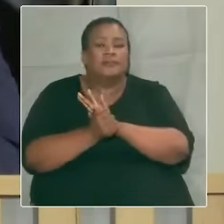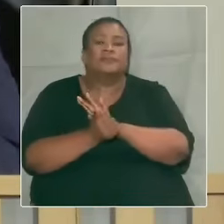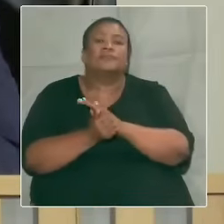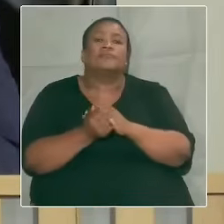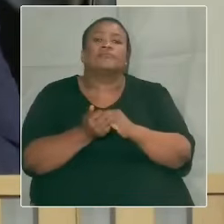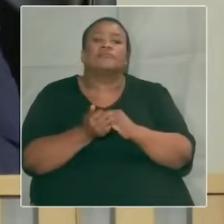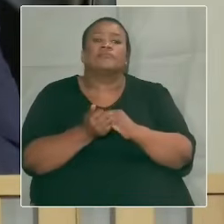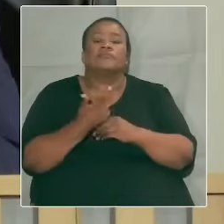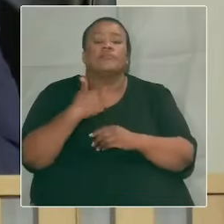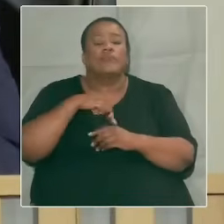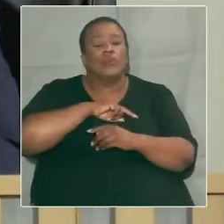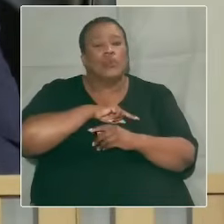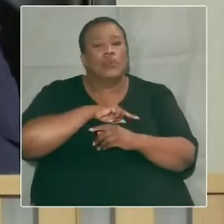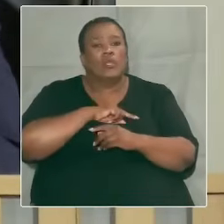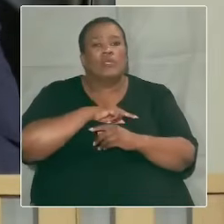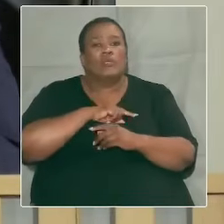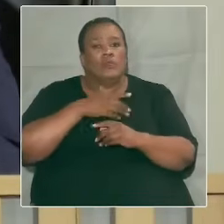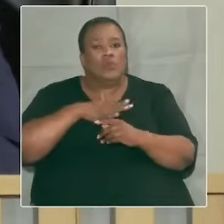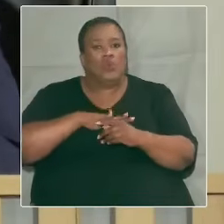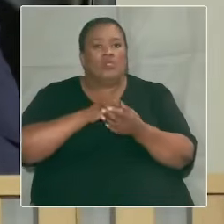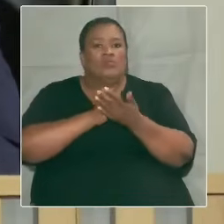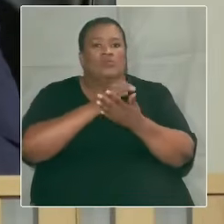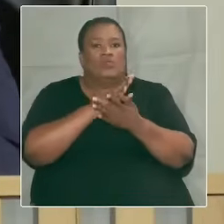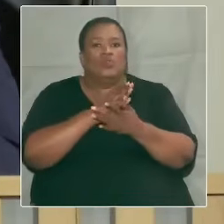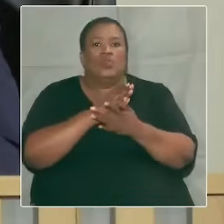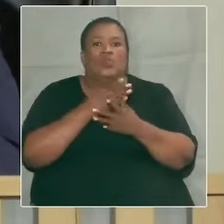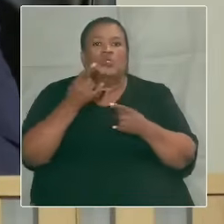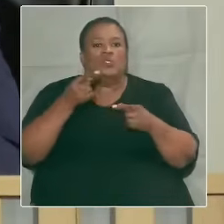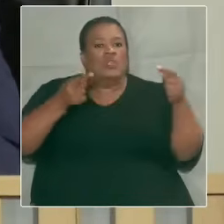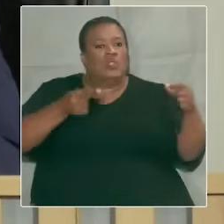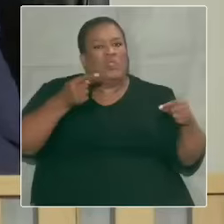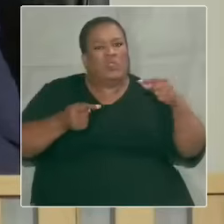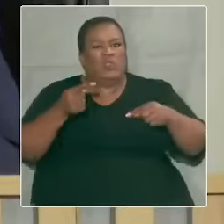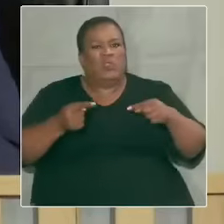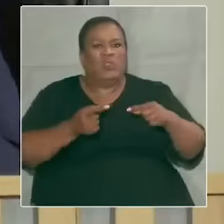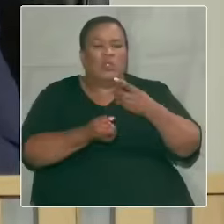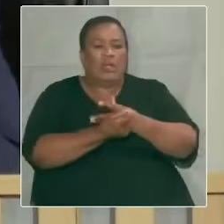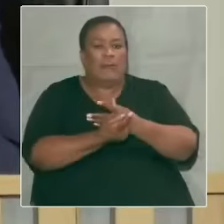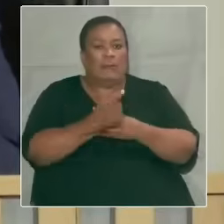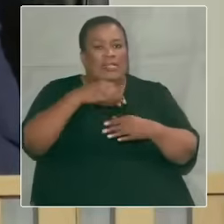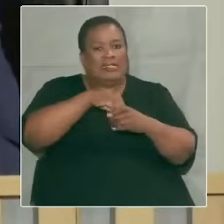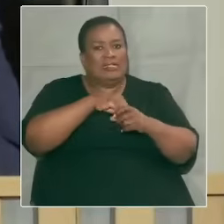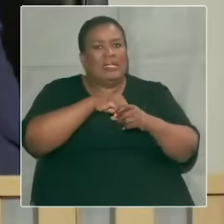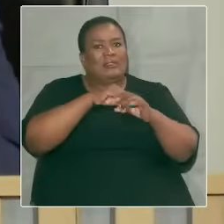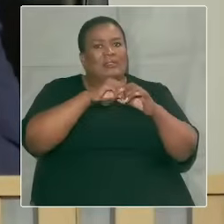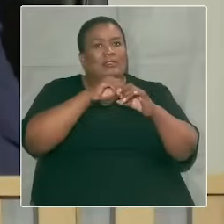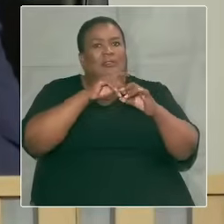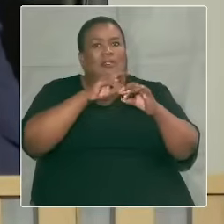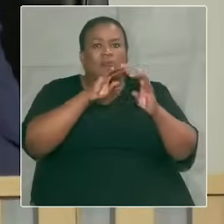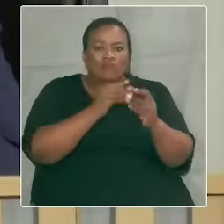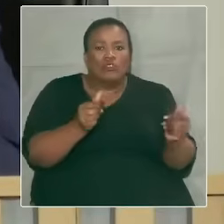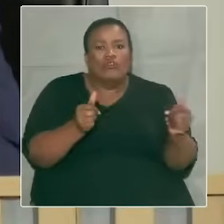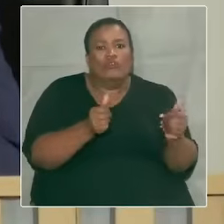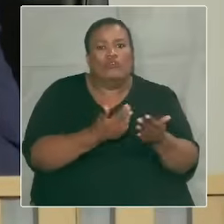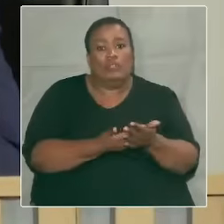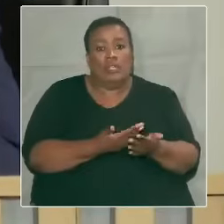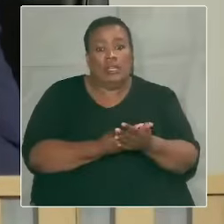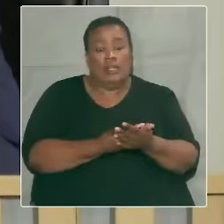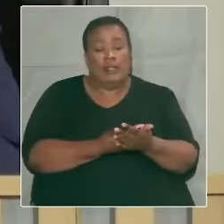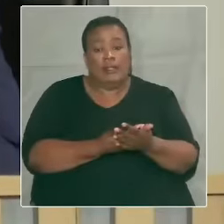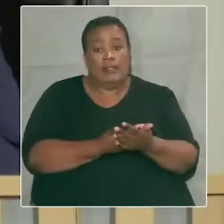and or intra-tensions and instability that may escalate and lead to political